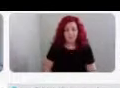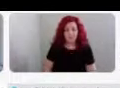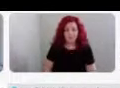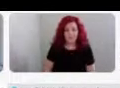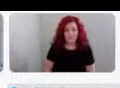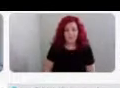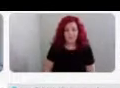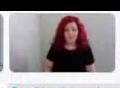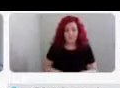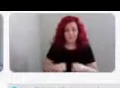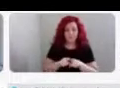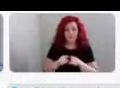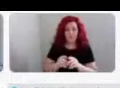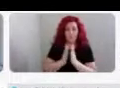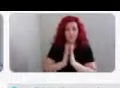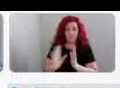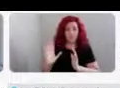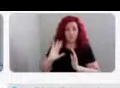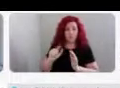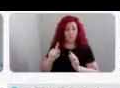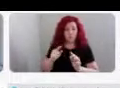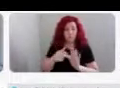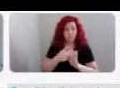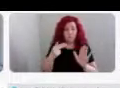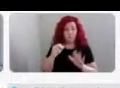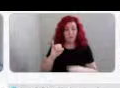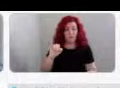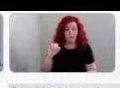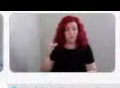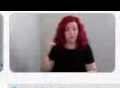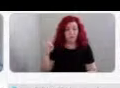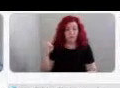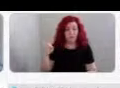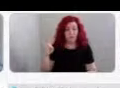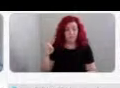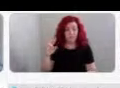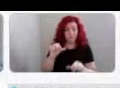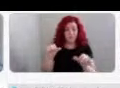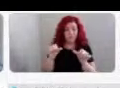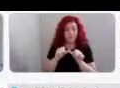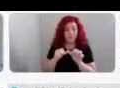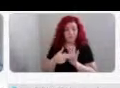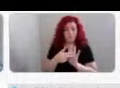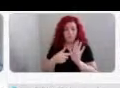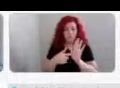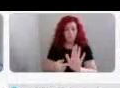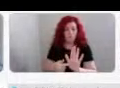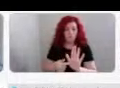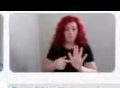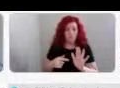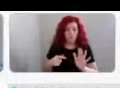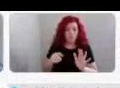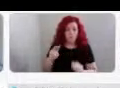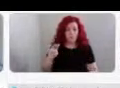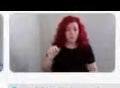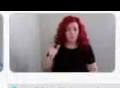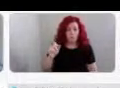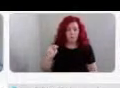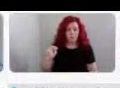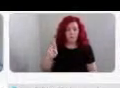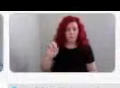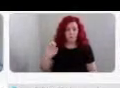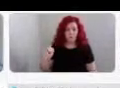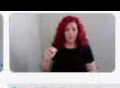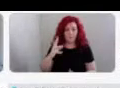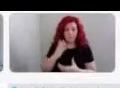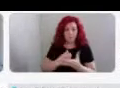also asked previously that you consider the i-17 corridor that highlights the tourist communities above and right below the logion rim as part of our community of